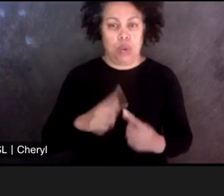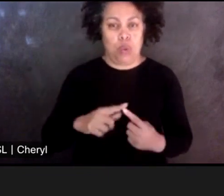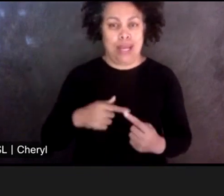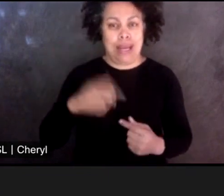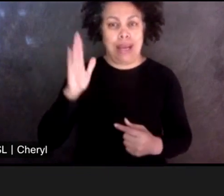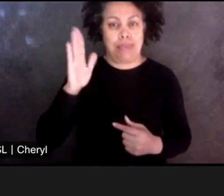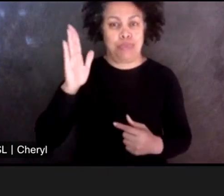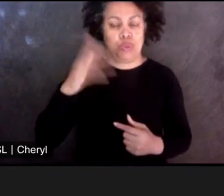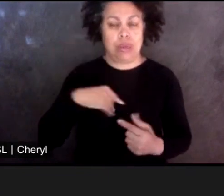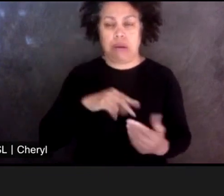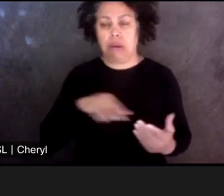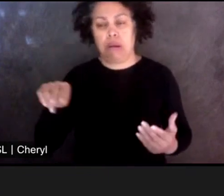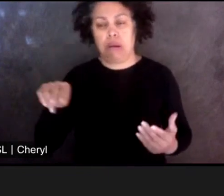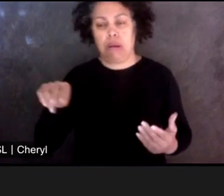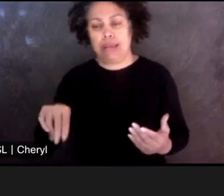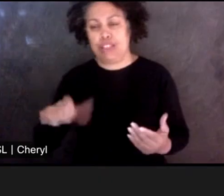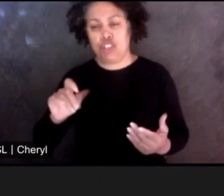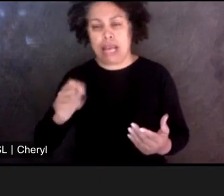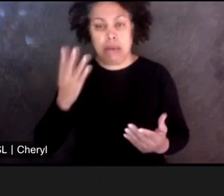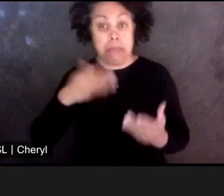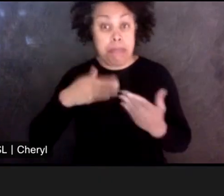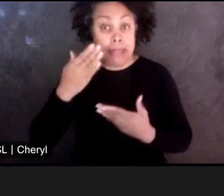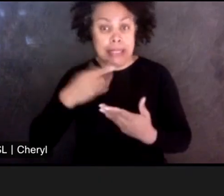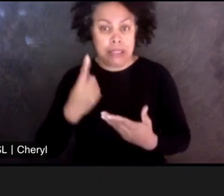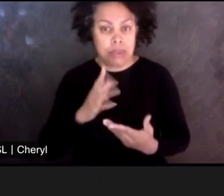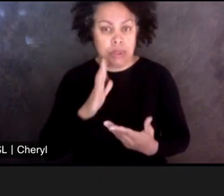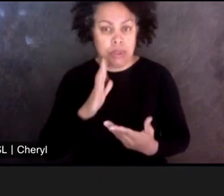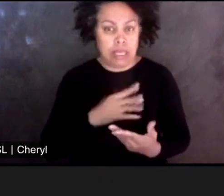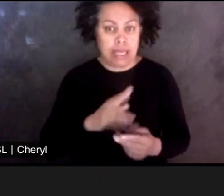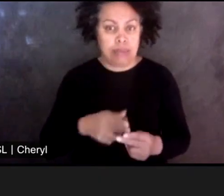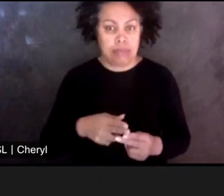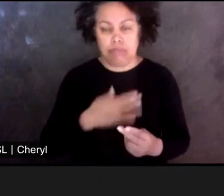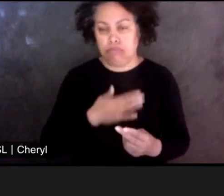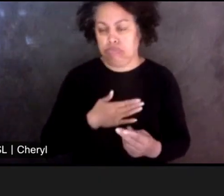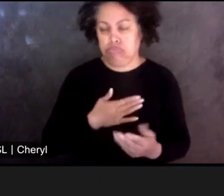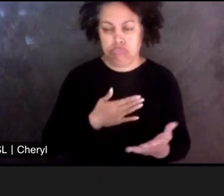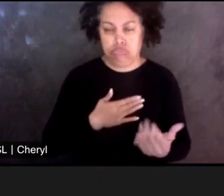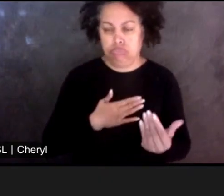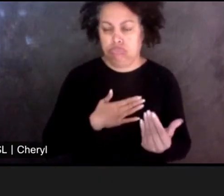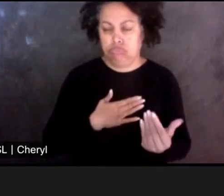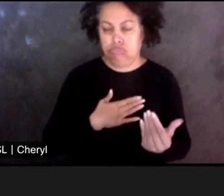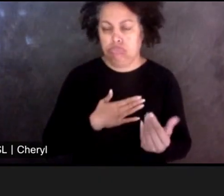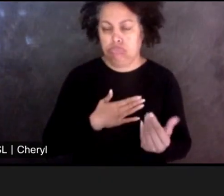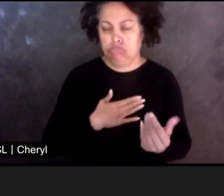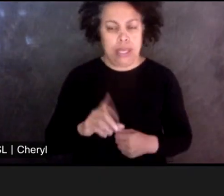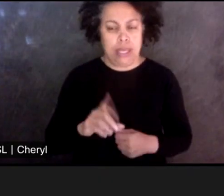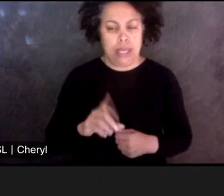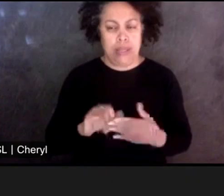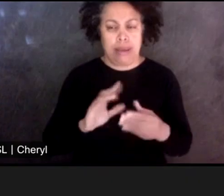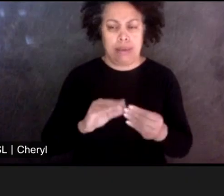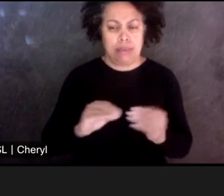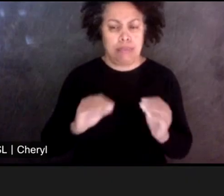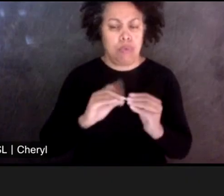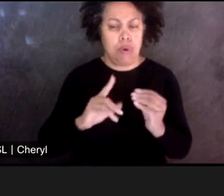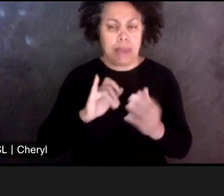the chat as well. So if there's anything that came up in the chat that you'd like to talk more about or did not